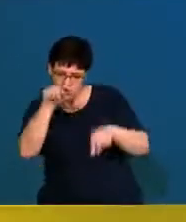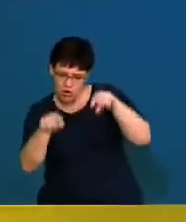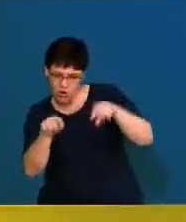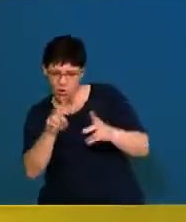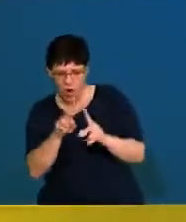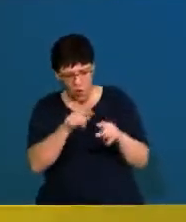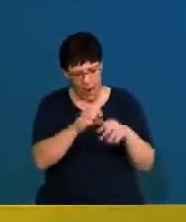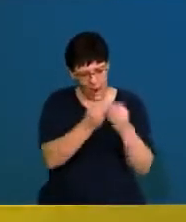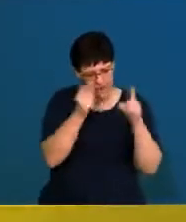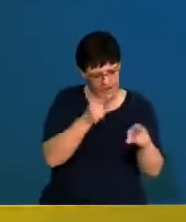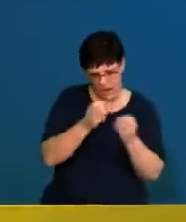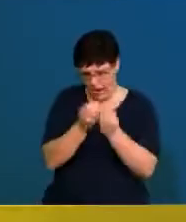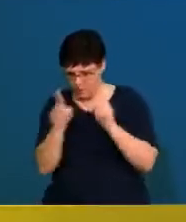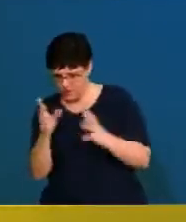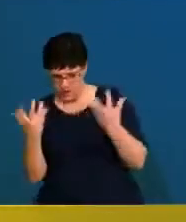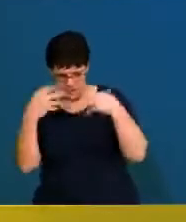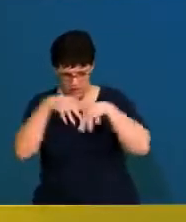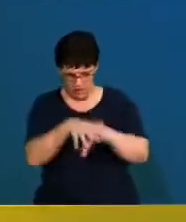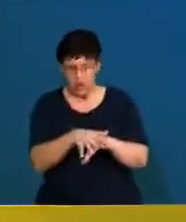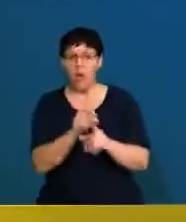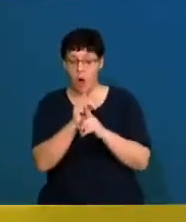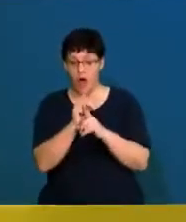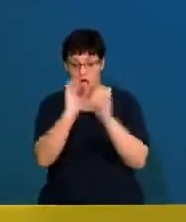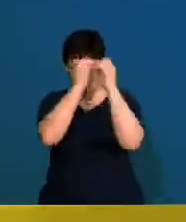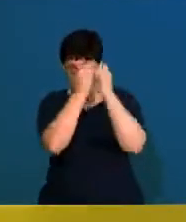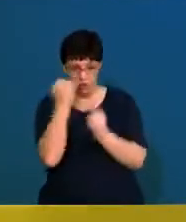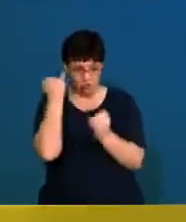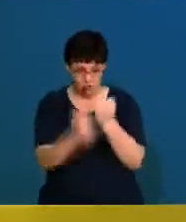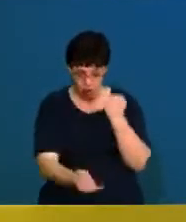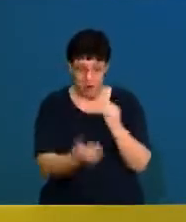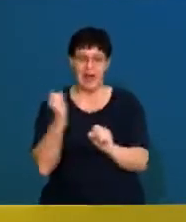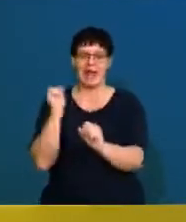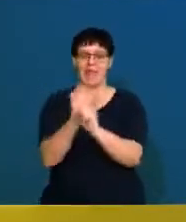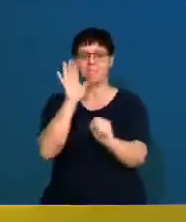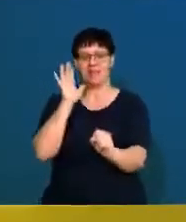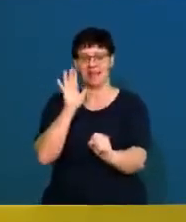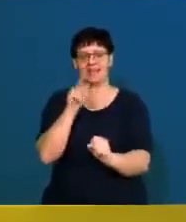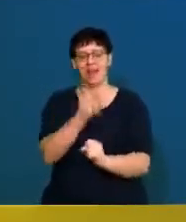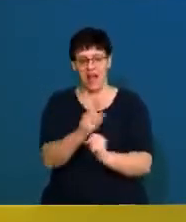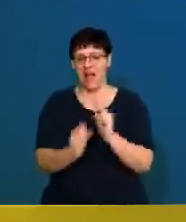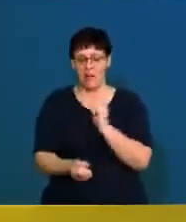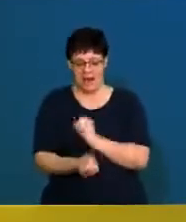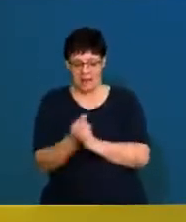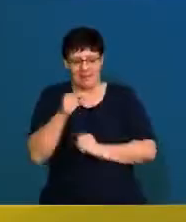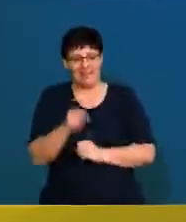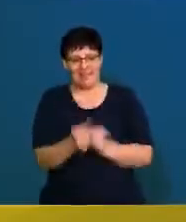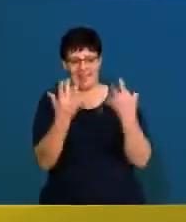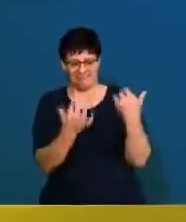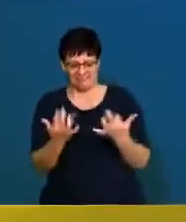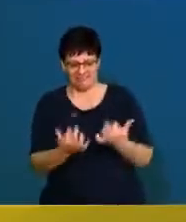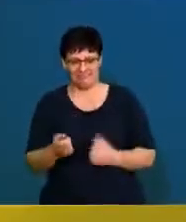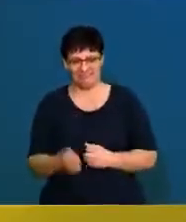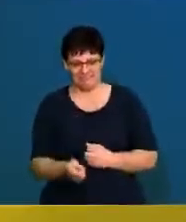react with each other. So if that formula is not correct, so it has implications on, the stoichiometric calculations that would carry